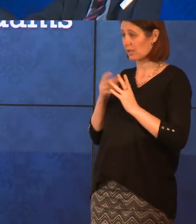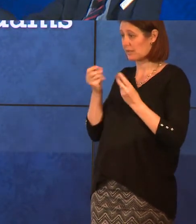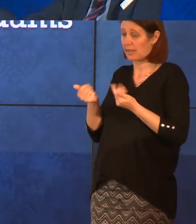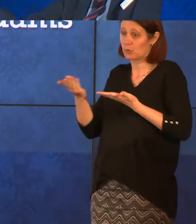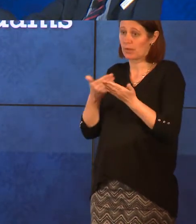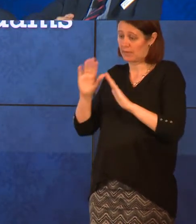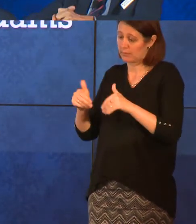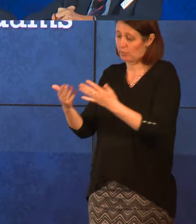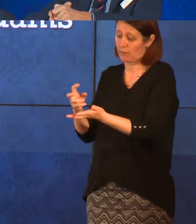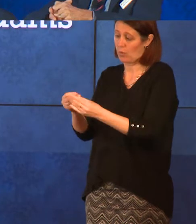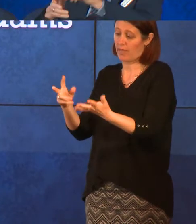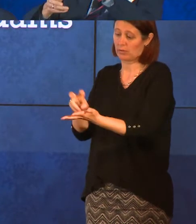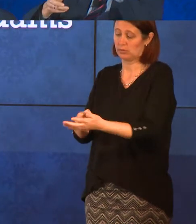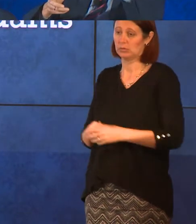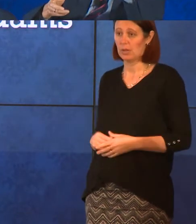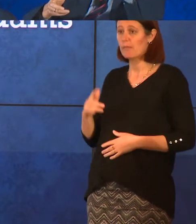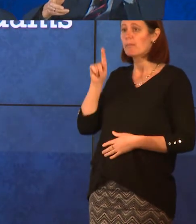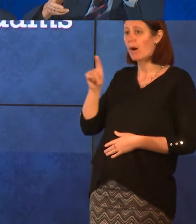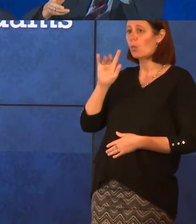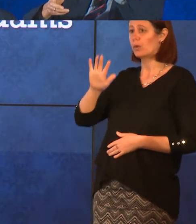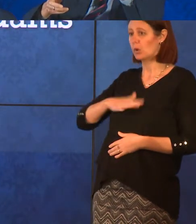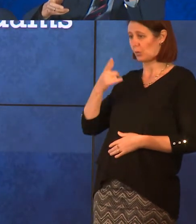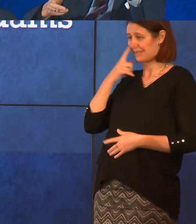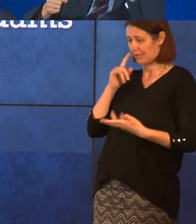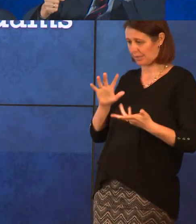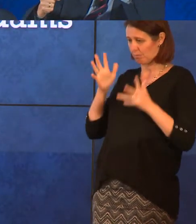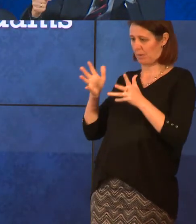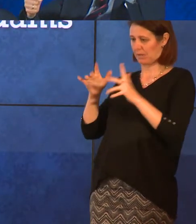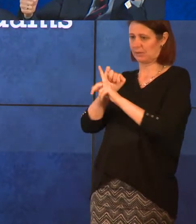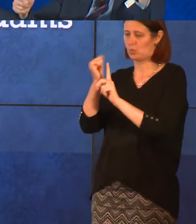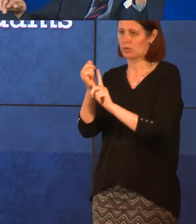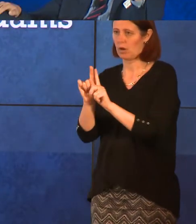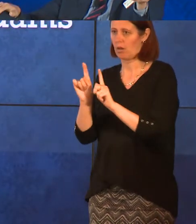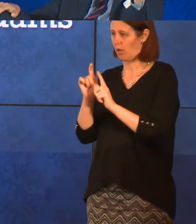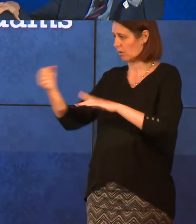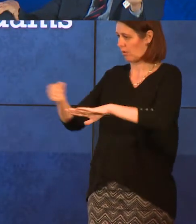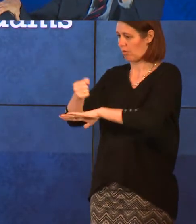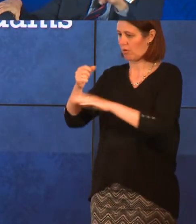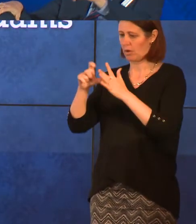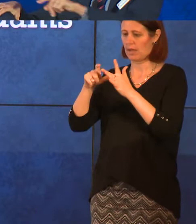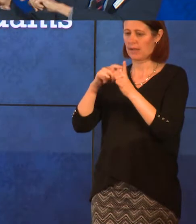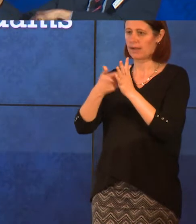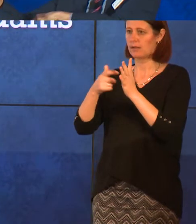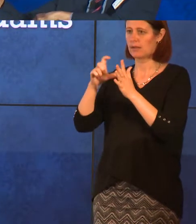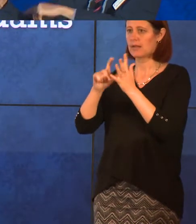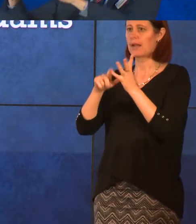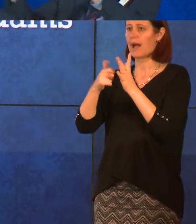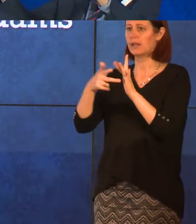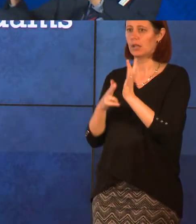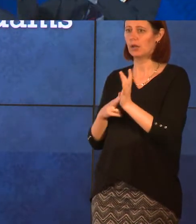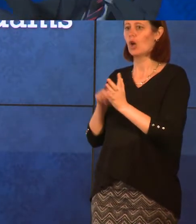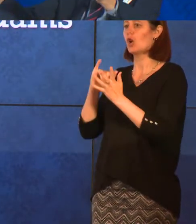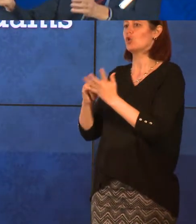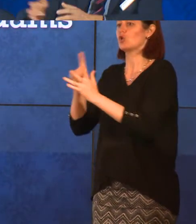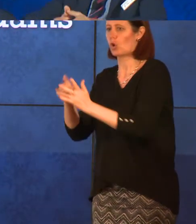a signed agreement. We certainly don't want to see the bizarre situation where you get a guardian appointed in order to sign a service agreement, which would